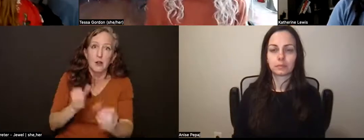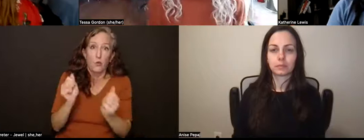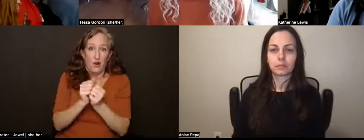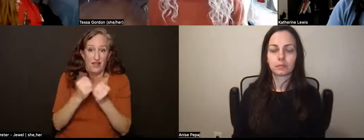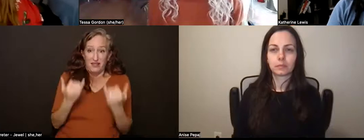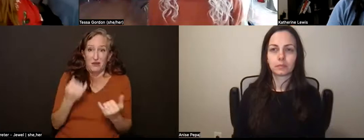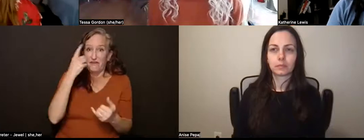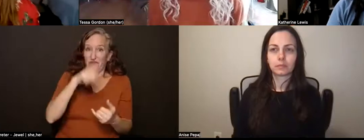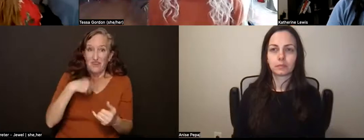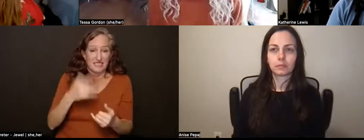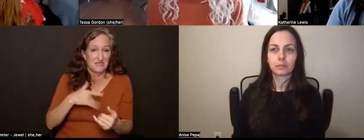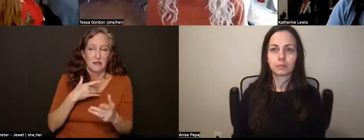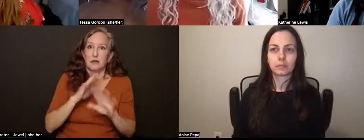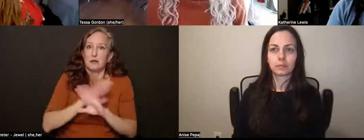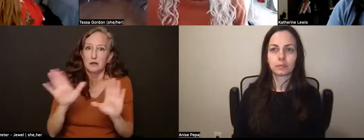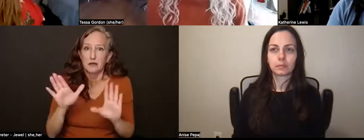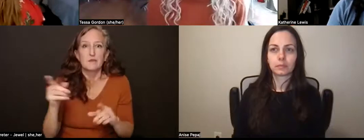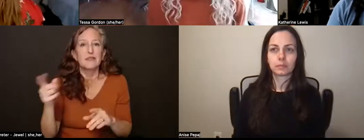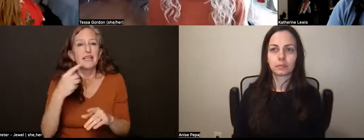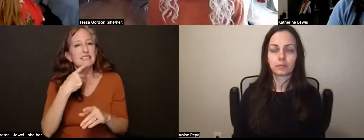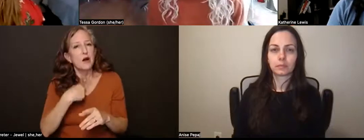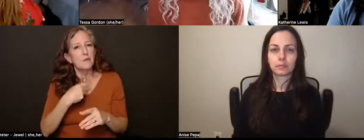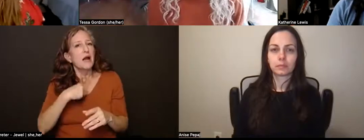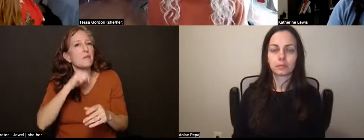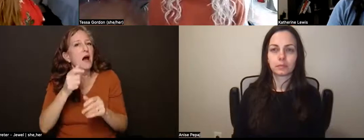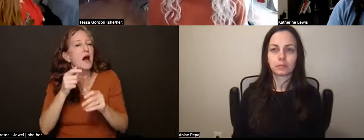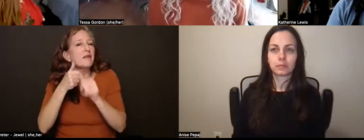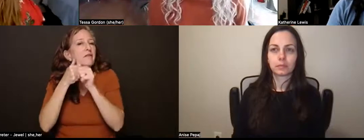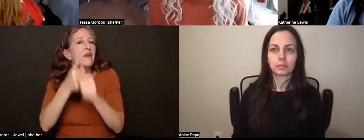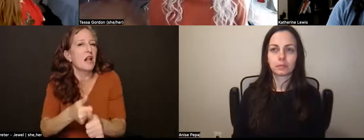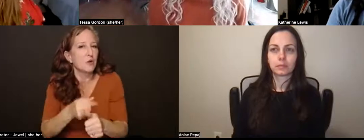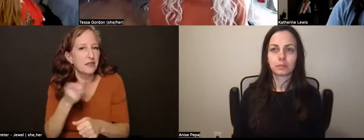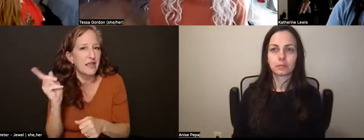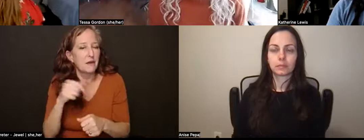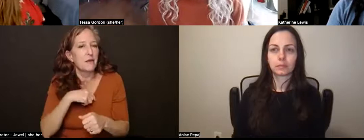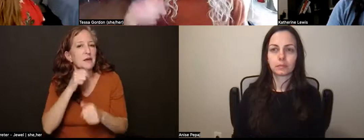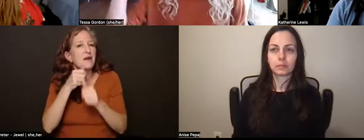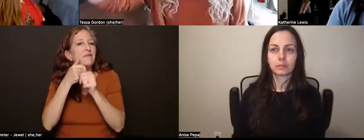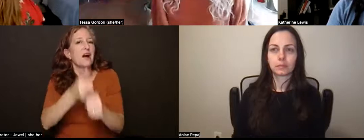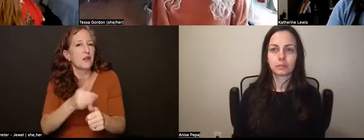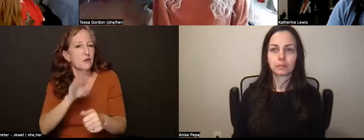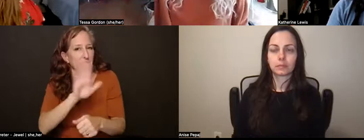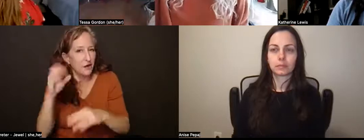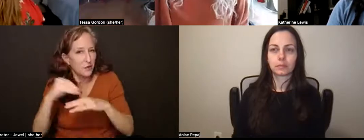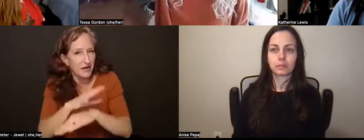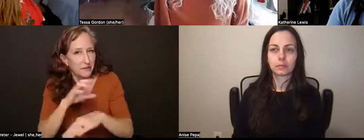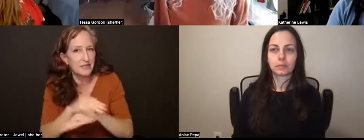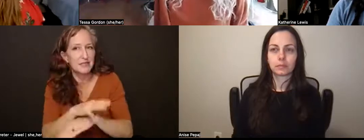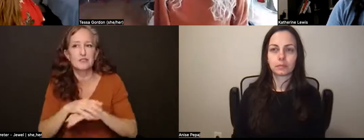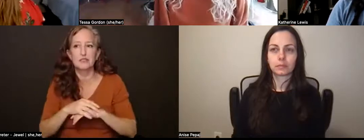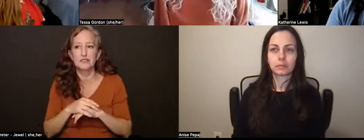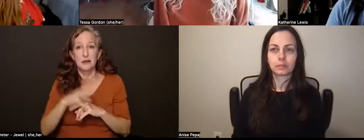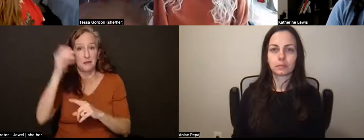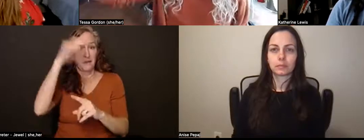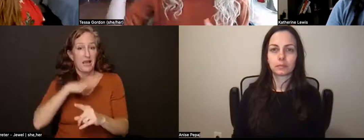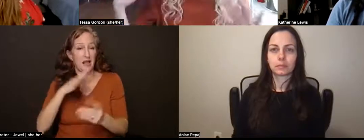Instead, they come in and tell me that I'm not being compliant. I'm not taking their medical recommendations. The male doctors are